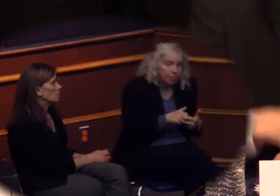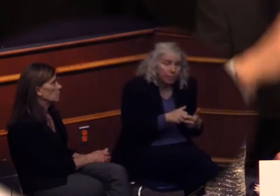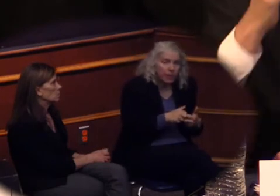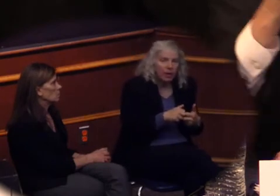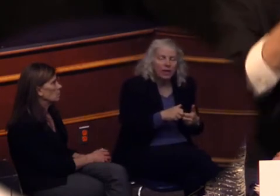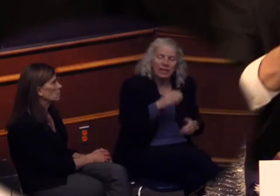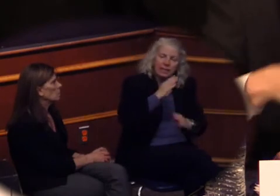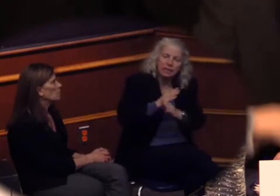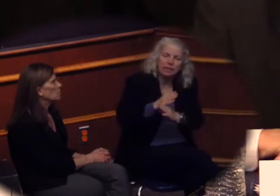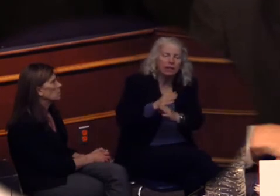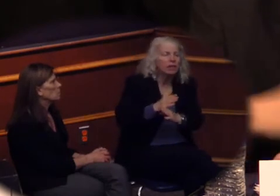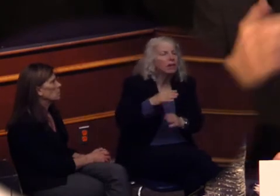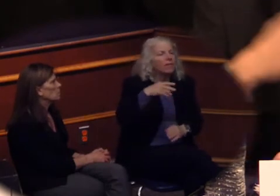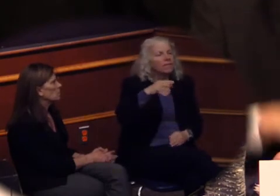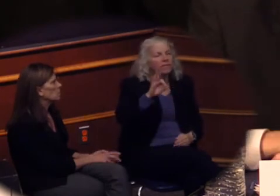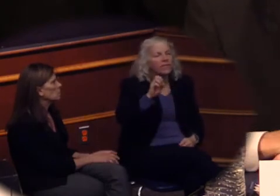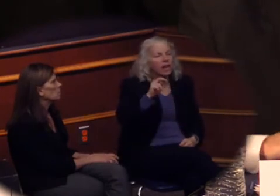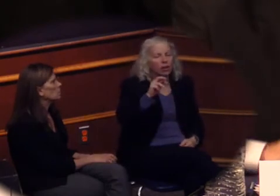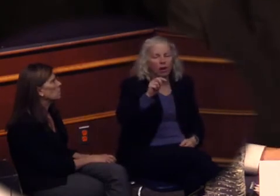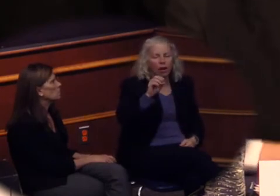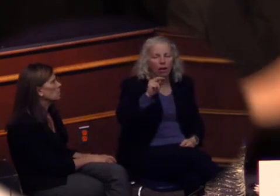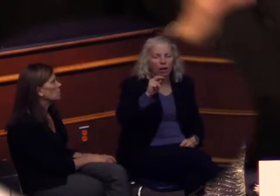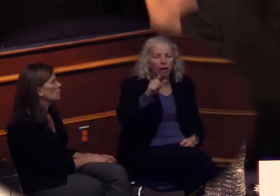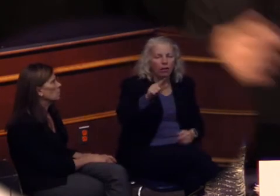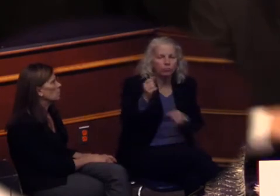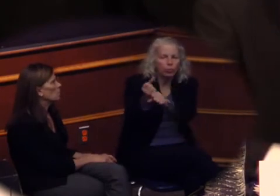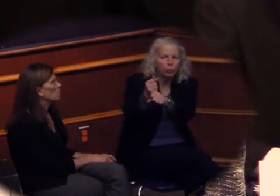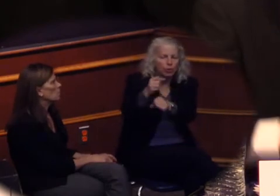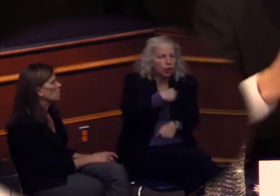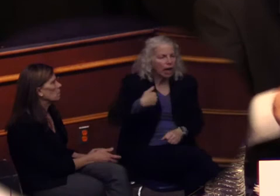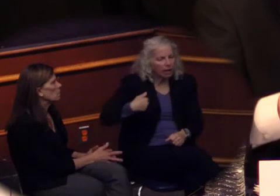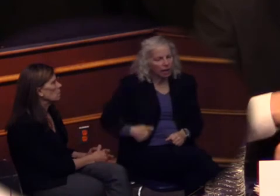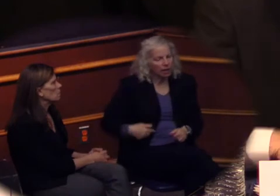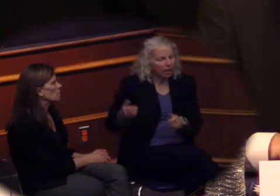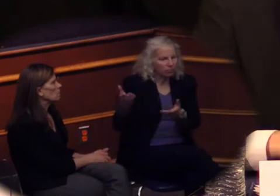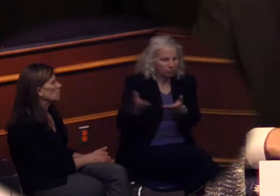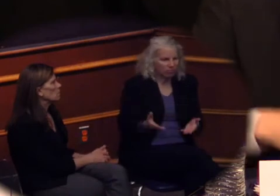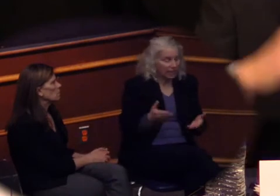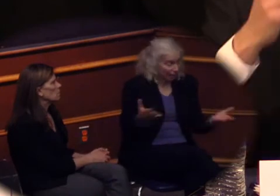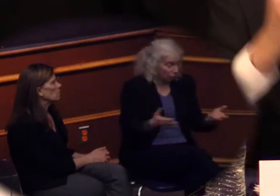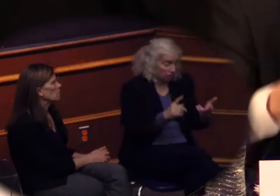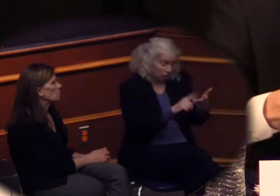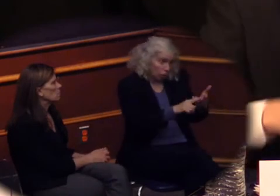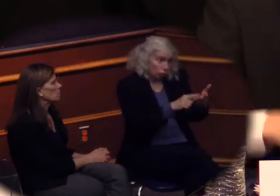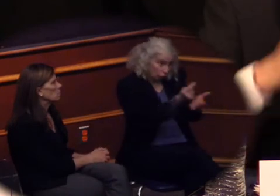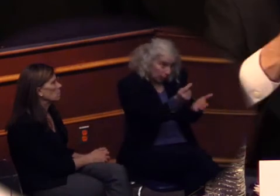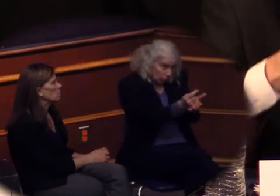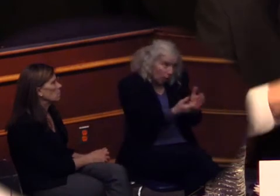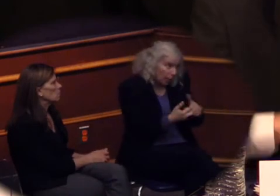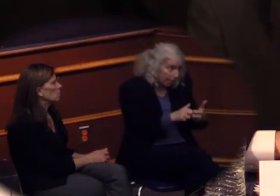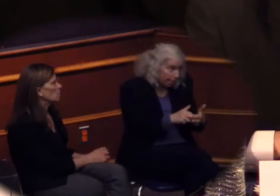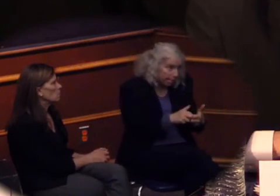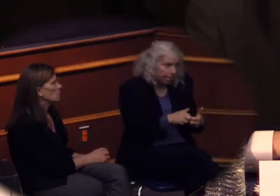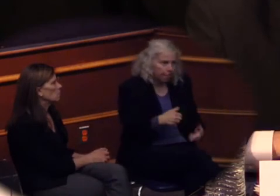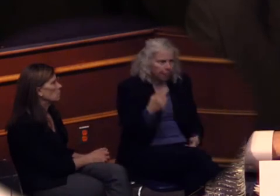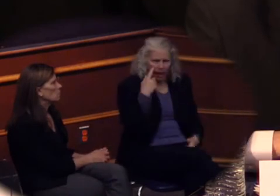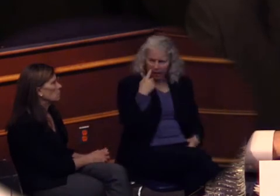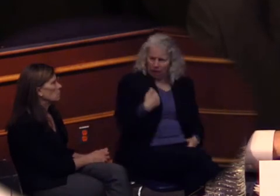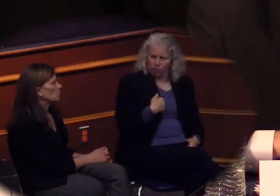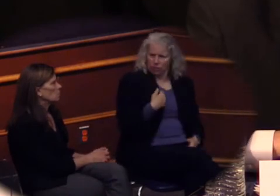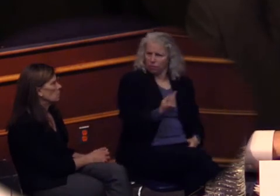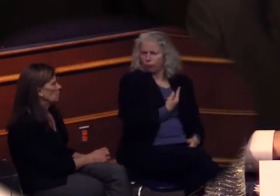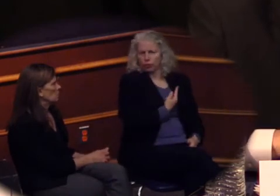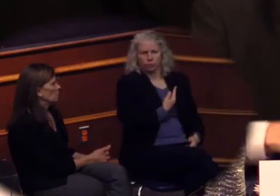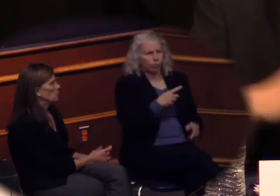fentanyl, which is created often in China and sent here. It is, as you've heard, a treatment problem. I also, and I think I was the first person to support